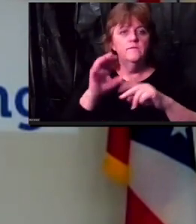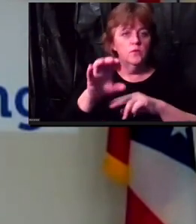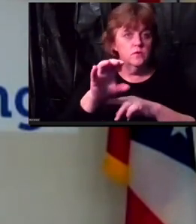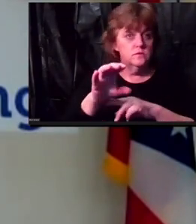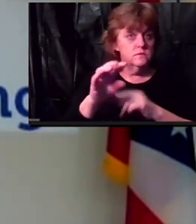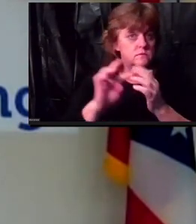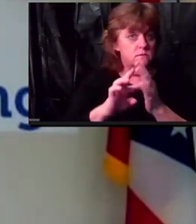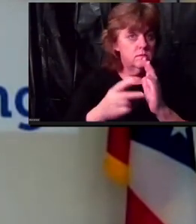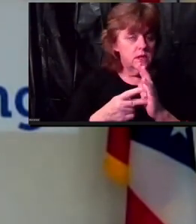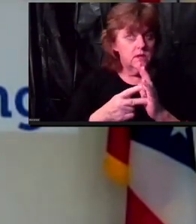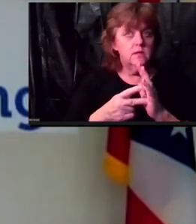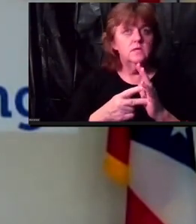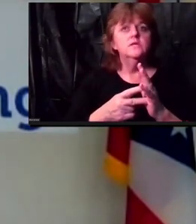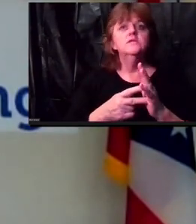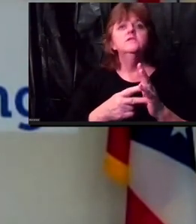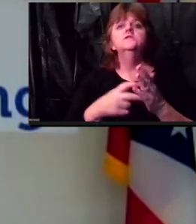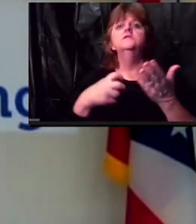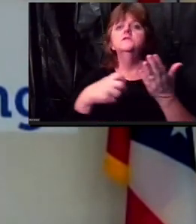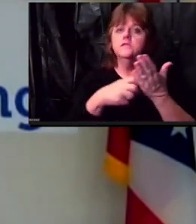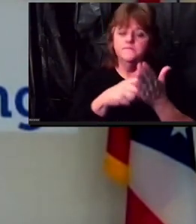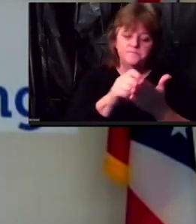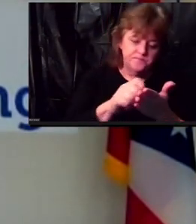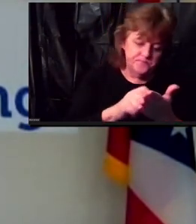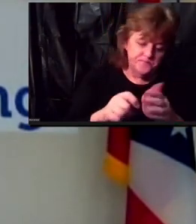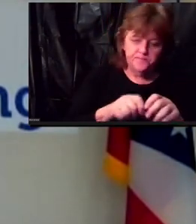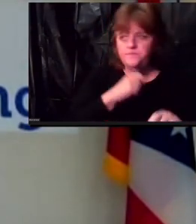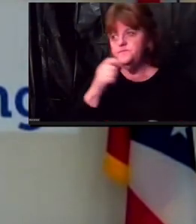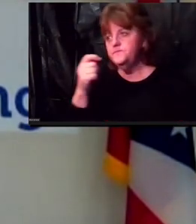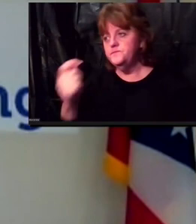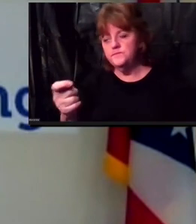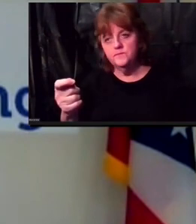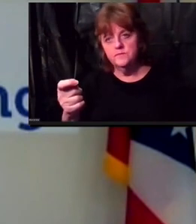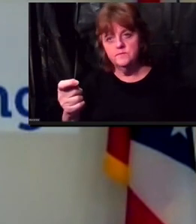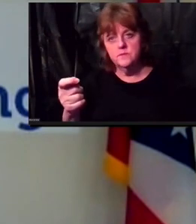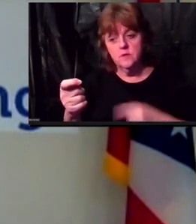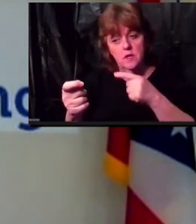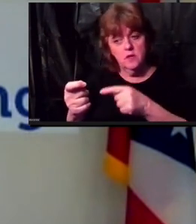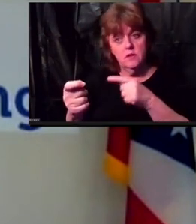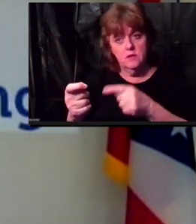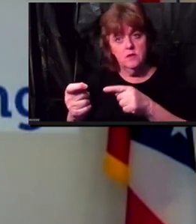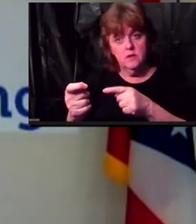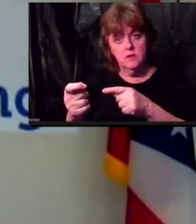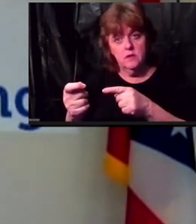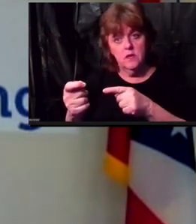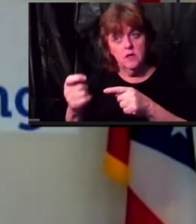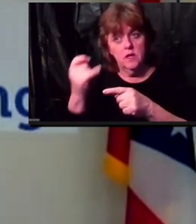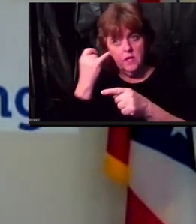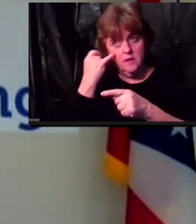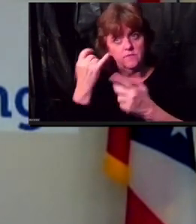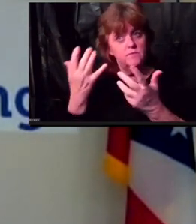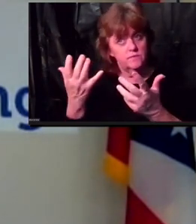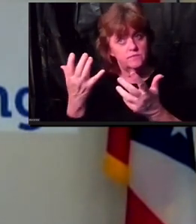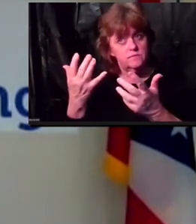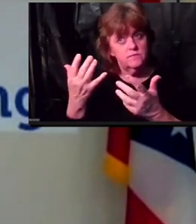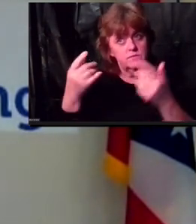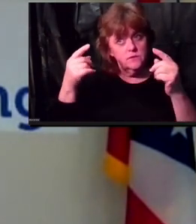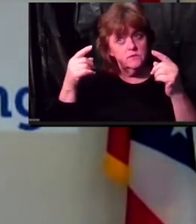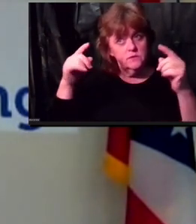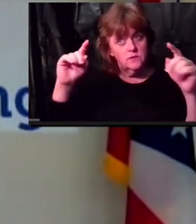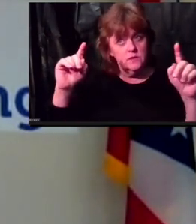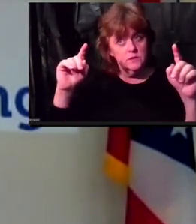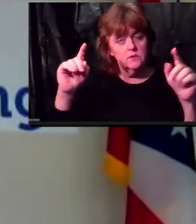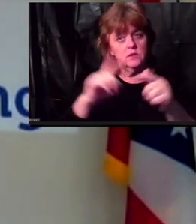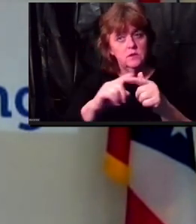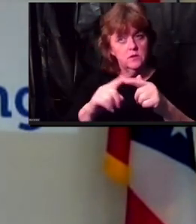be formally issuing citations. Those citations, if things go as planned, those citations will be issued to